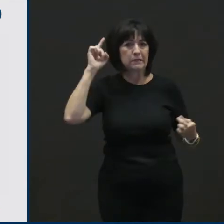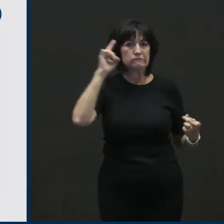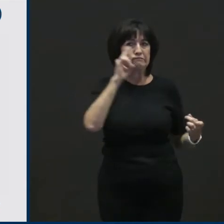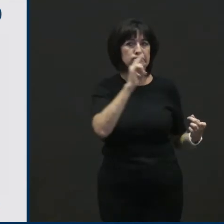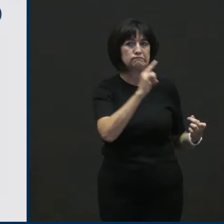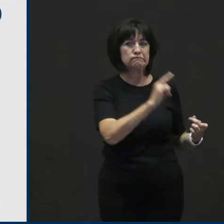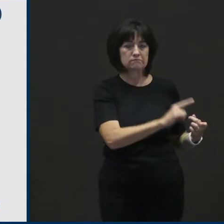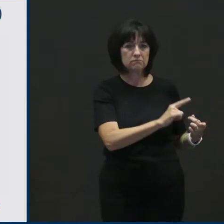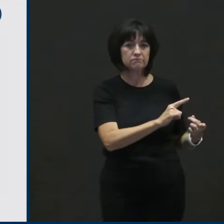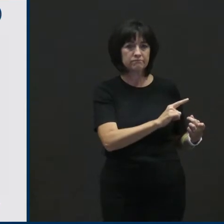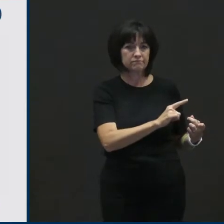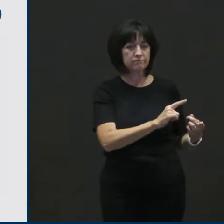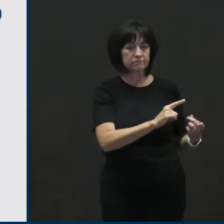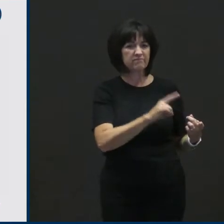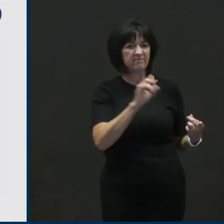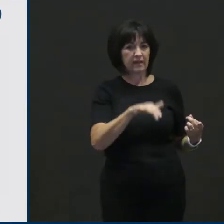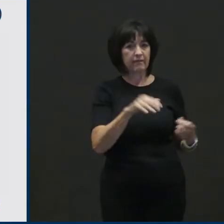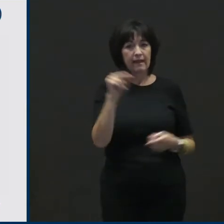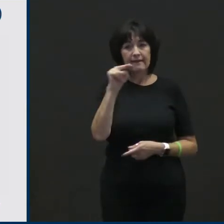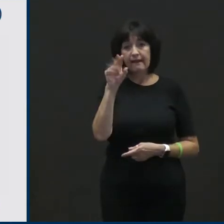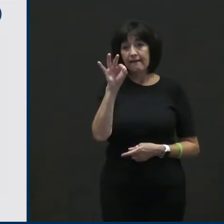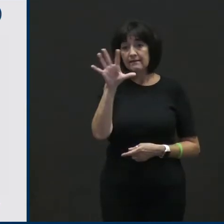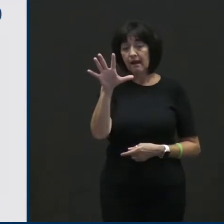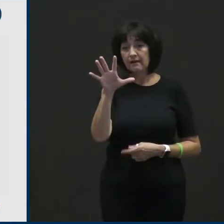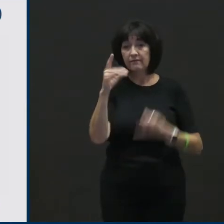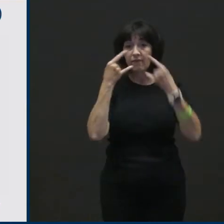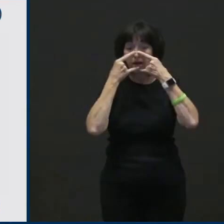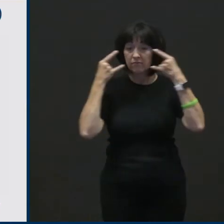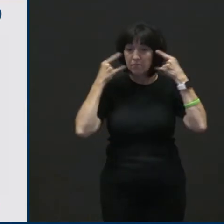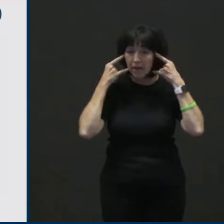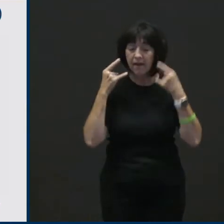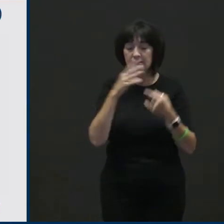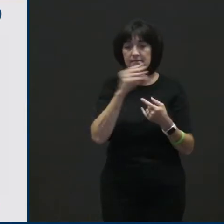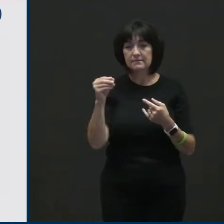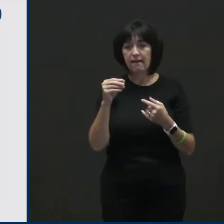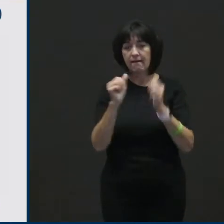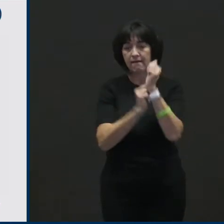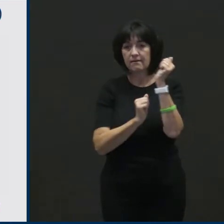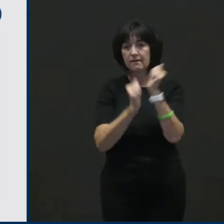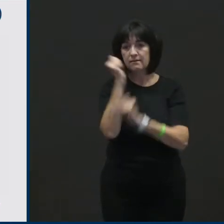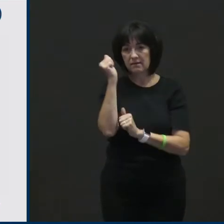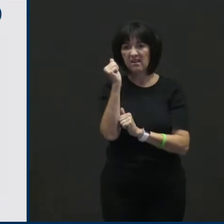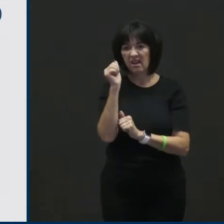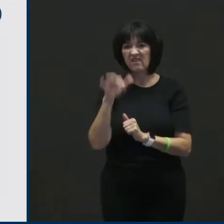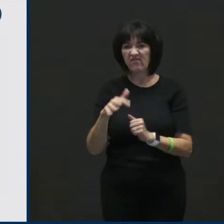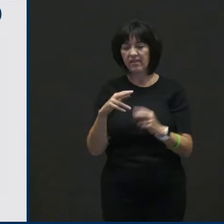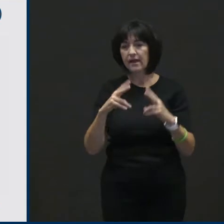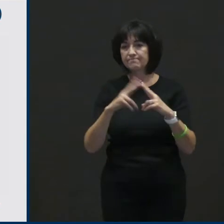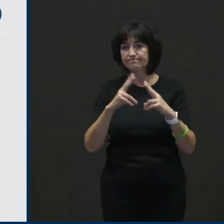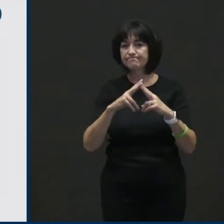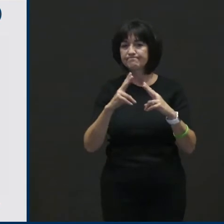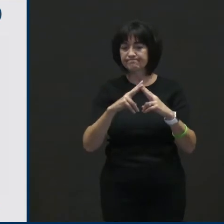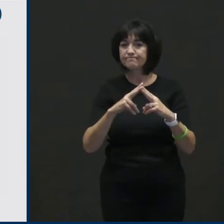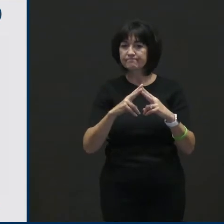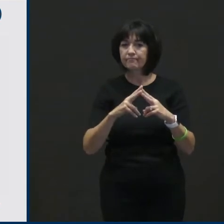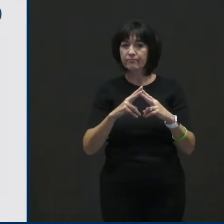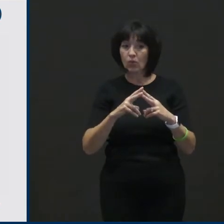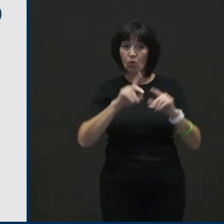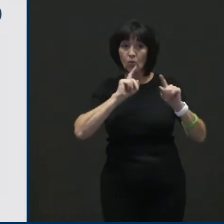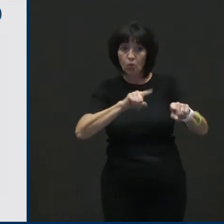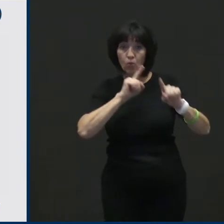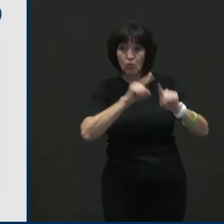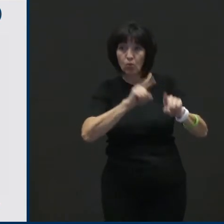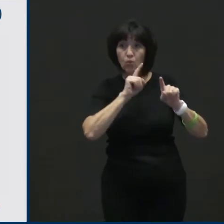country and the world is going to be the N95 masks and then the gloves. We continue to have multiple orders out for them. We have already pushed out a lot